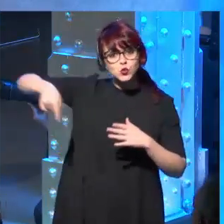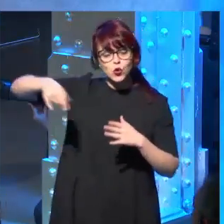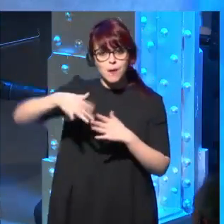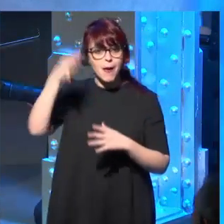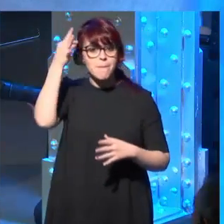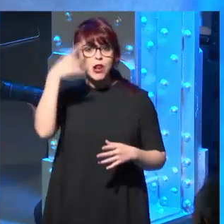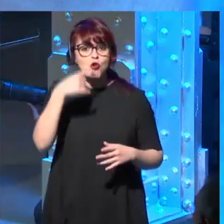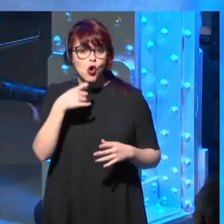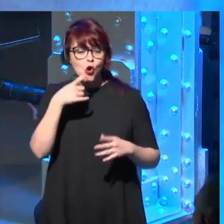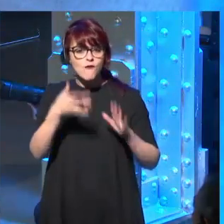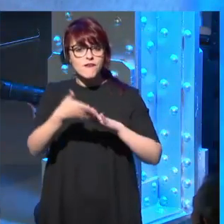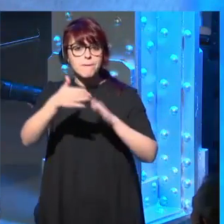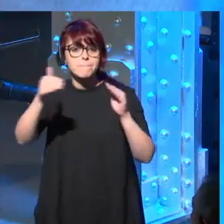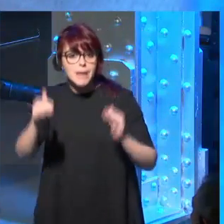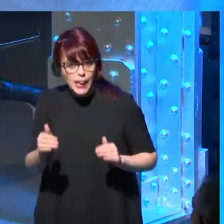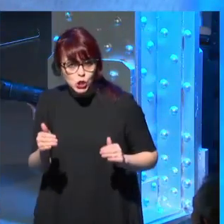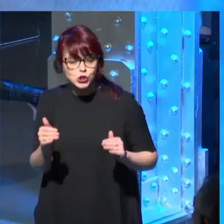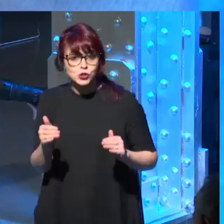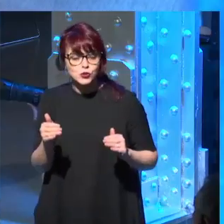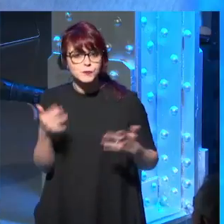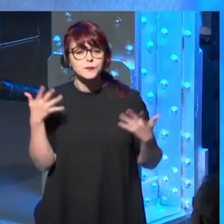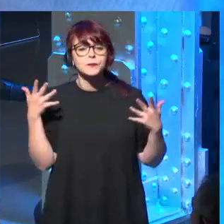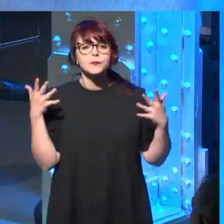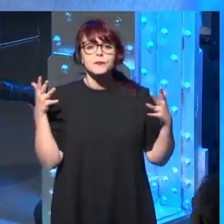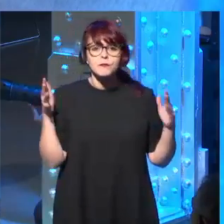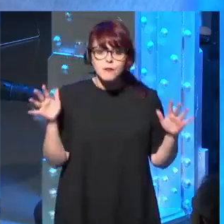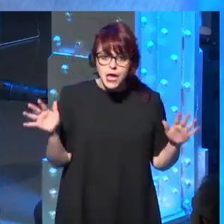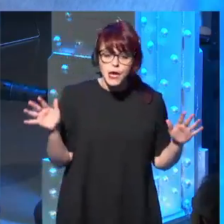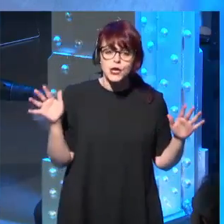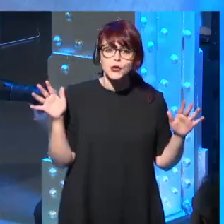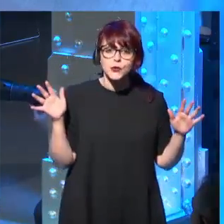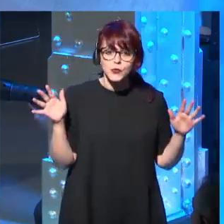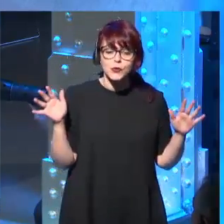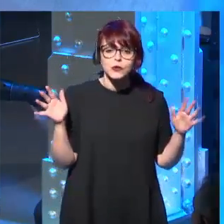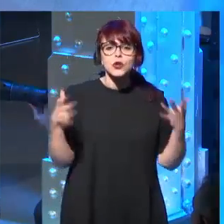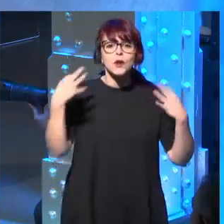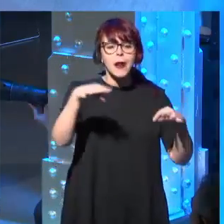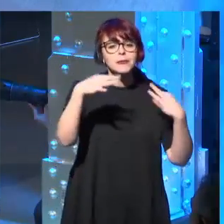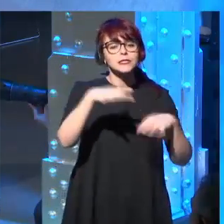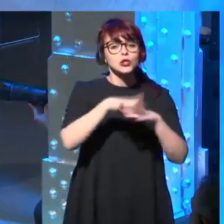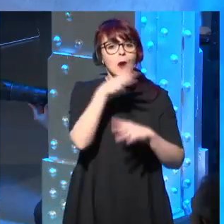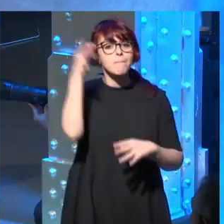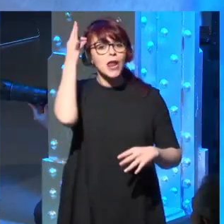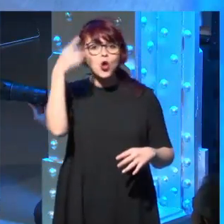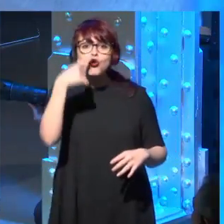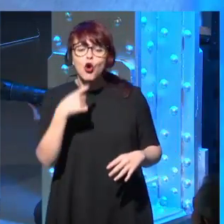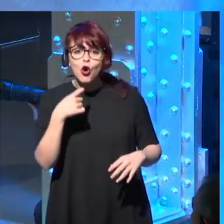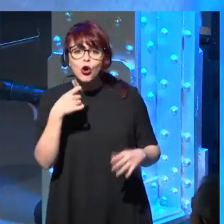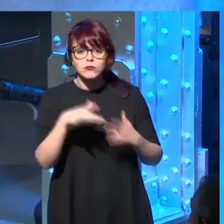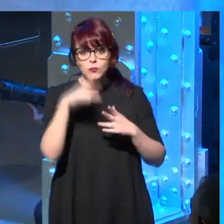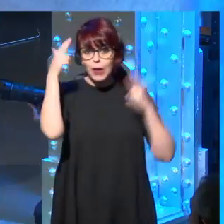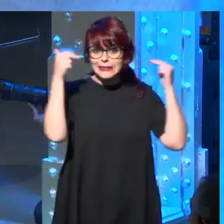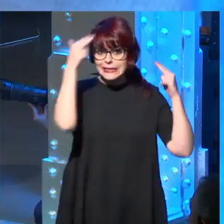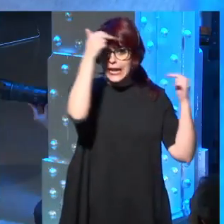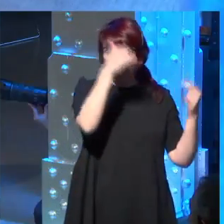women in my part of the world have dyed hair, and that's why actresses, women